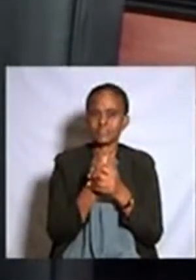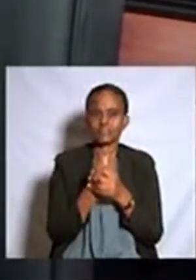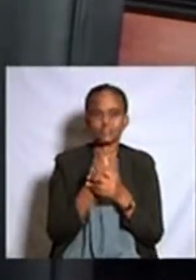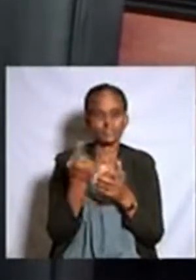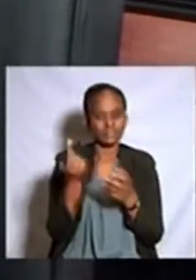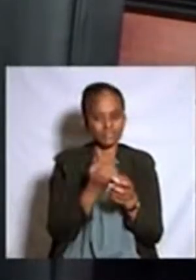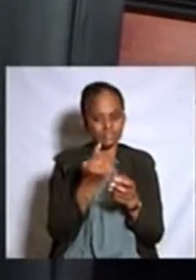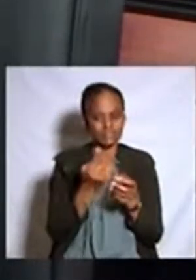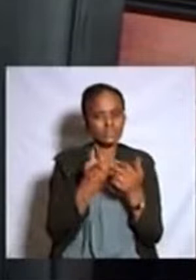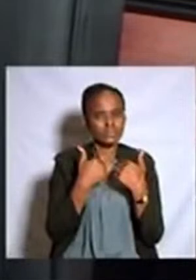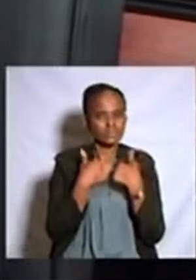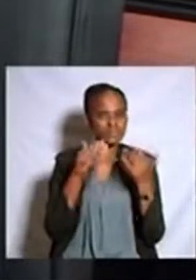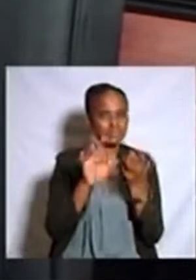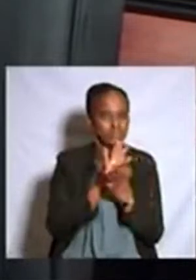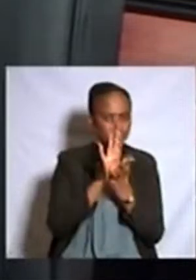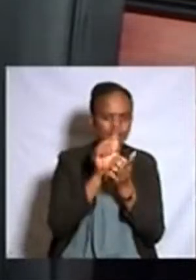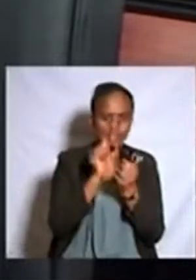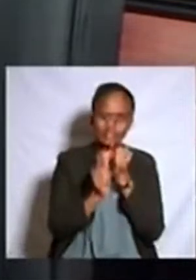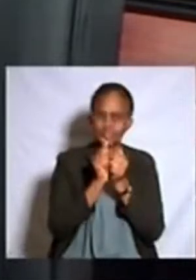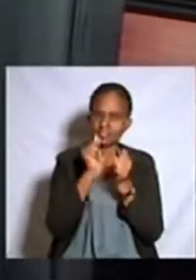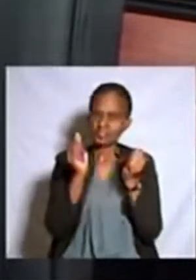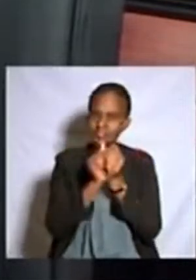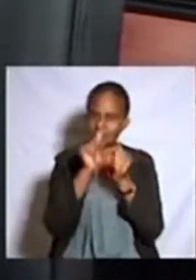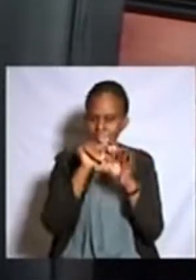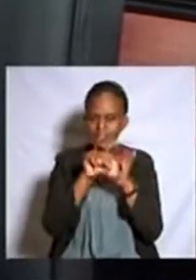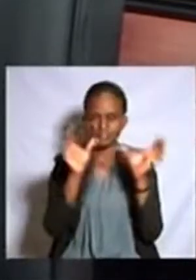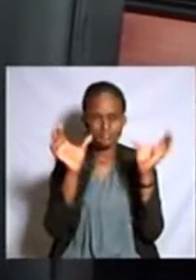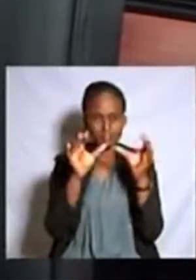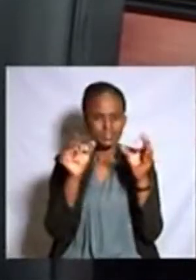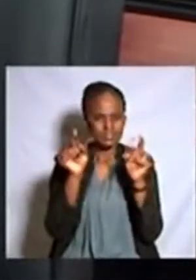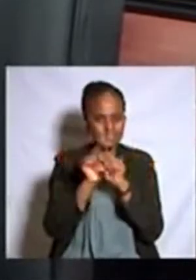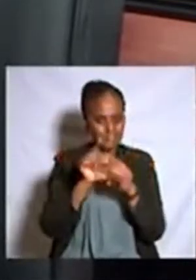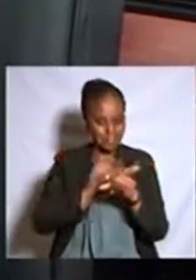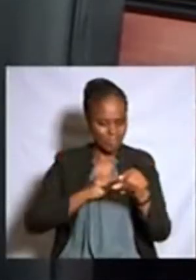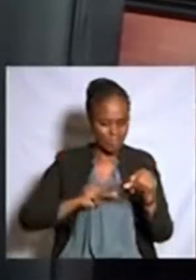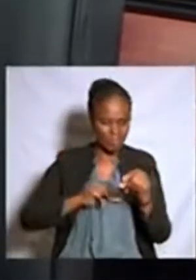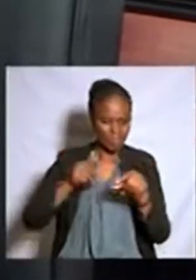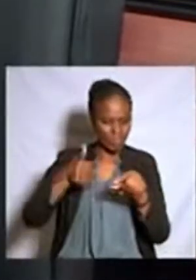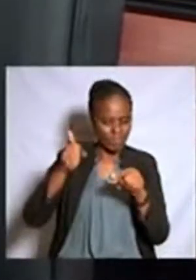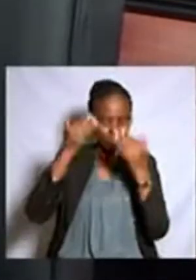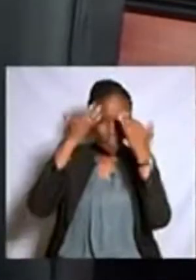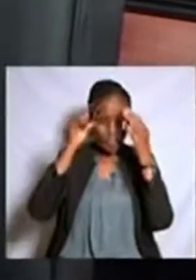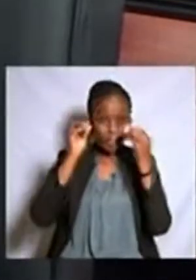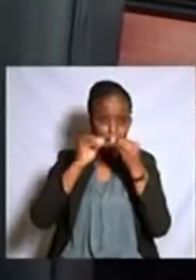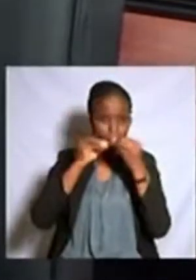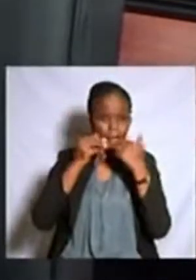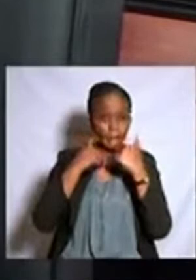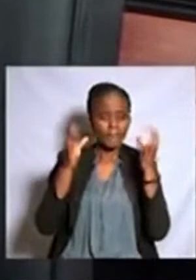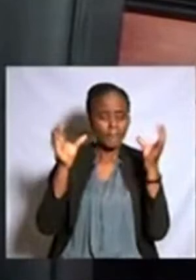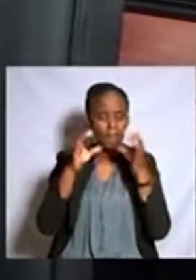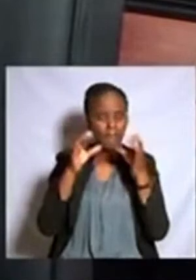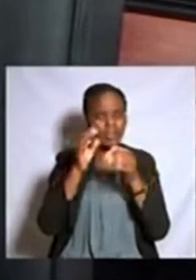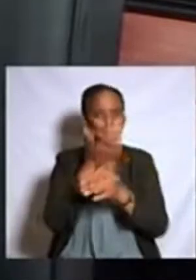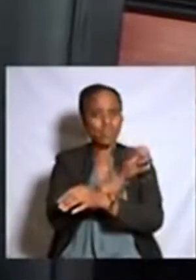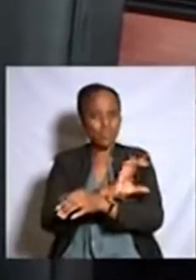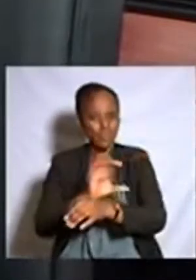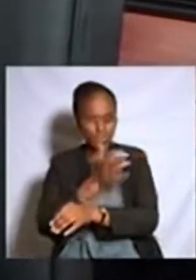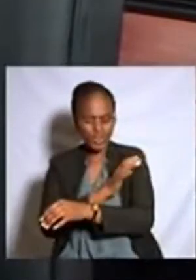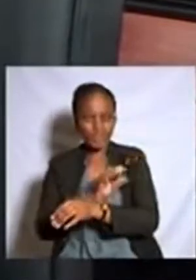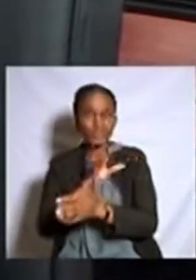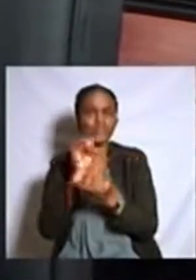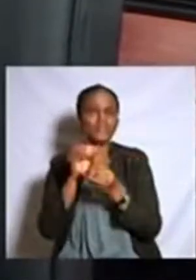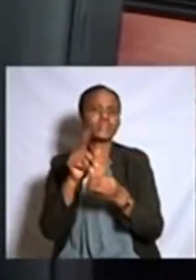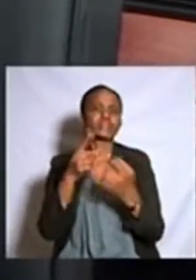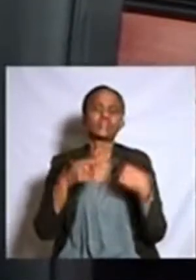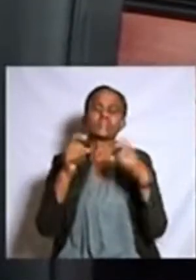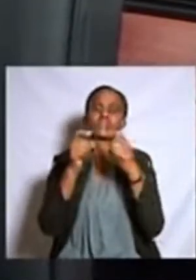finding the documents which were lodged within the council. And as the members may be aware, our councils are not computerized, and that is really